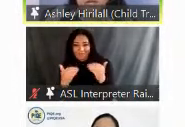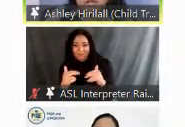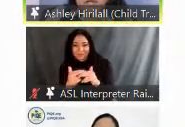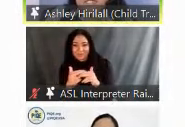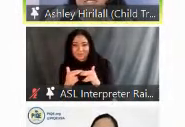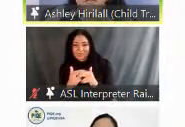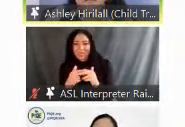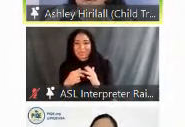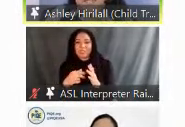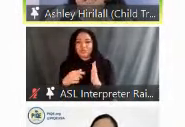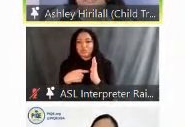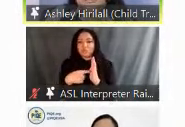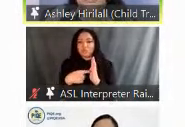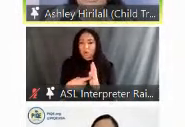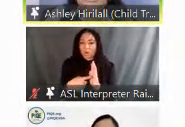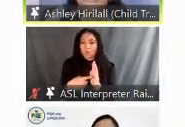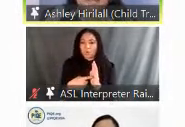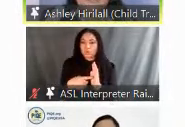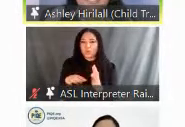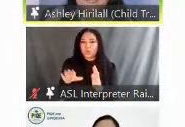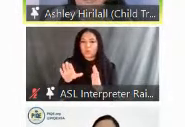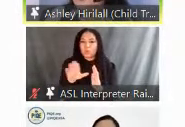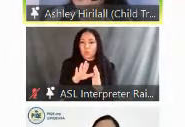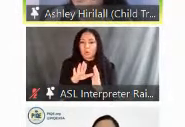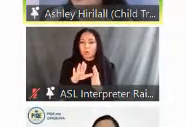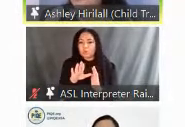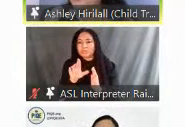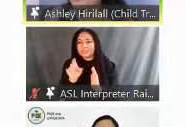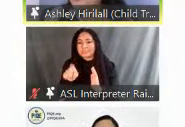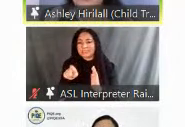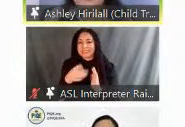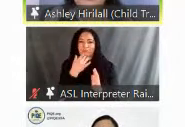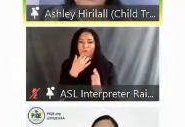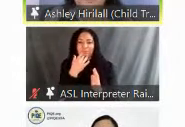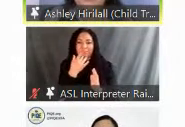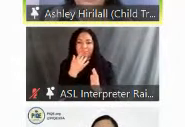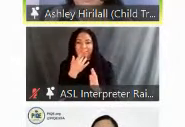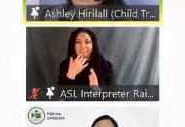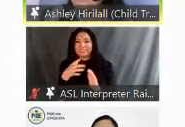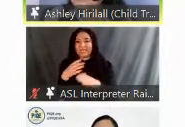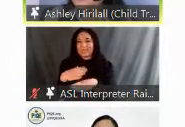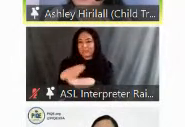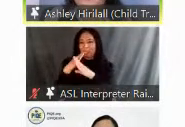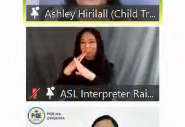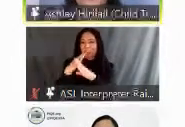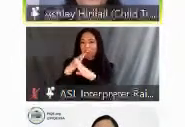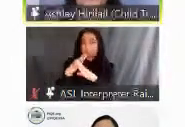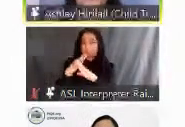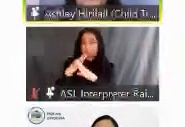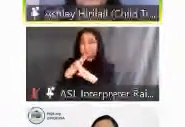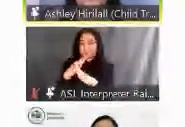potential barriers to the 4 dimensions of access. Go to the next slide, please.